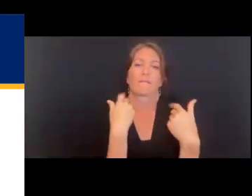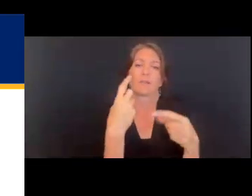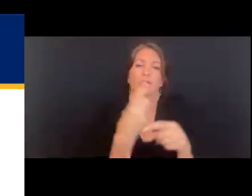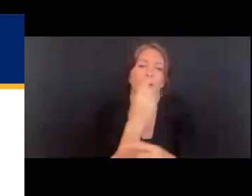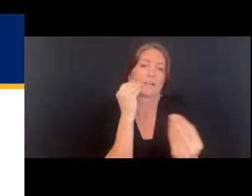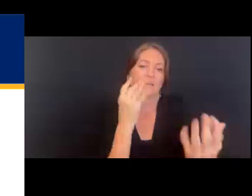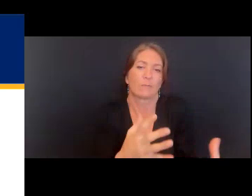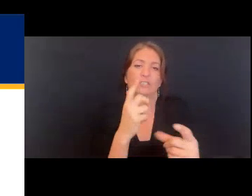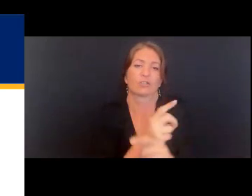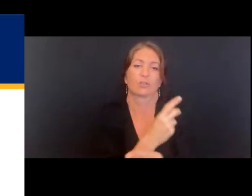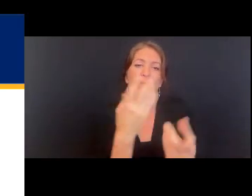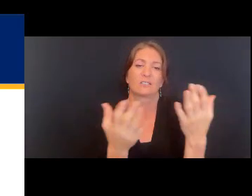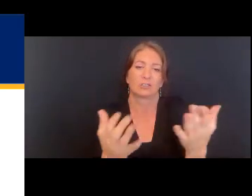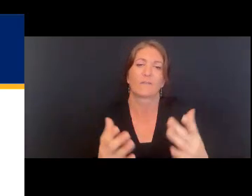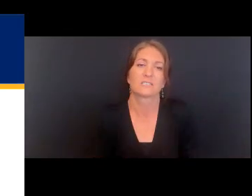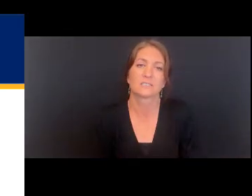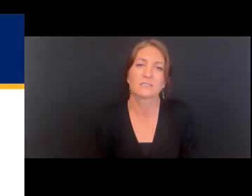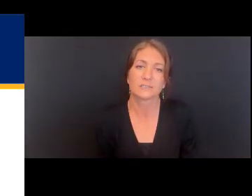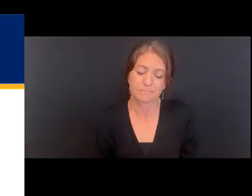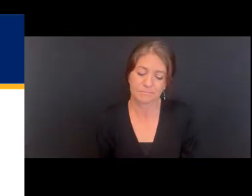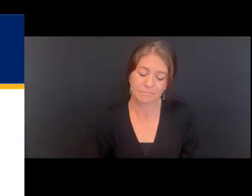slide, please.